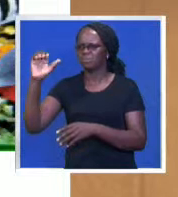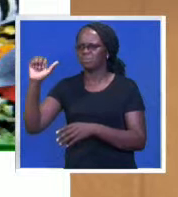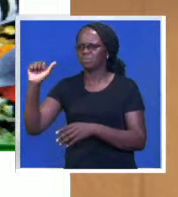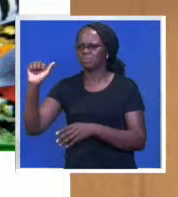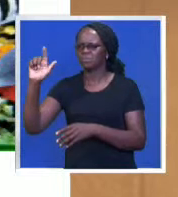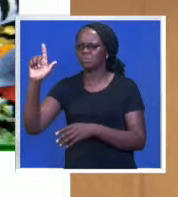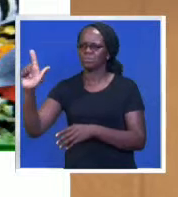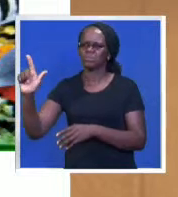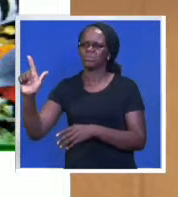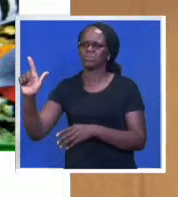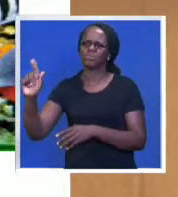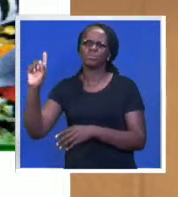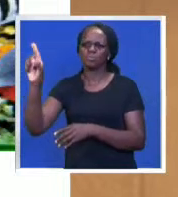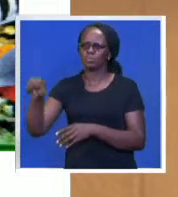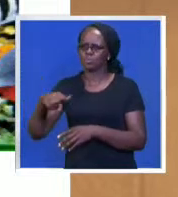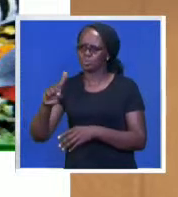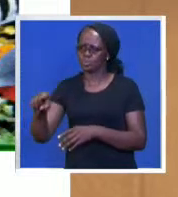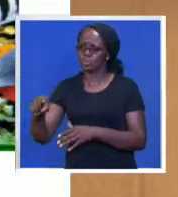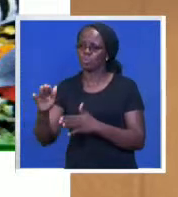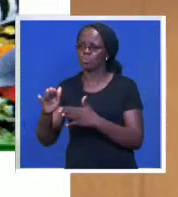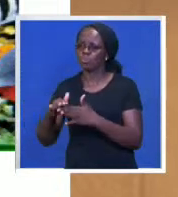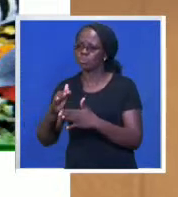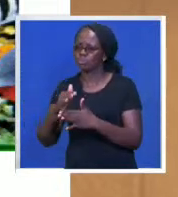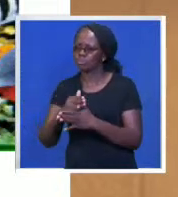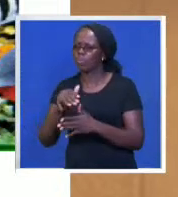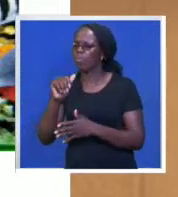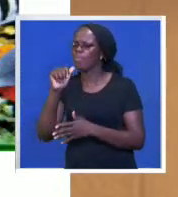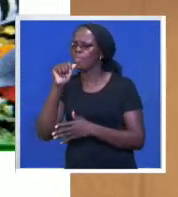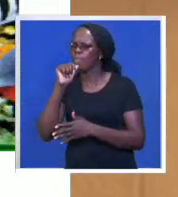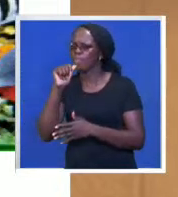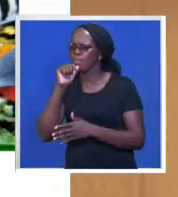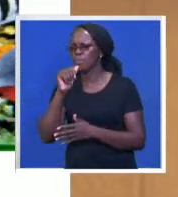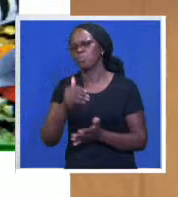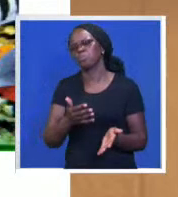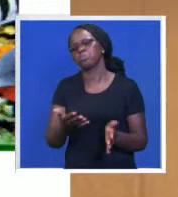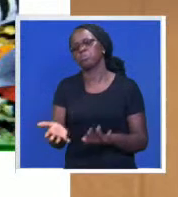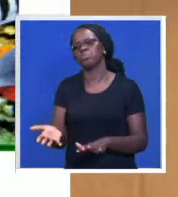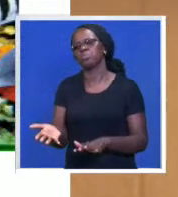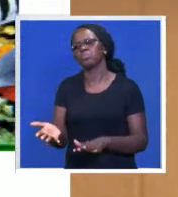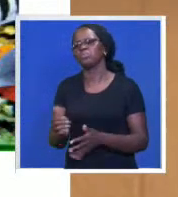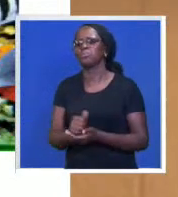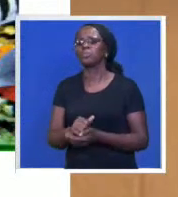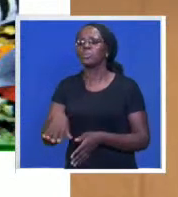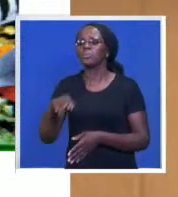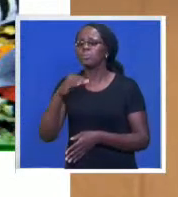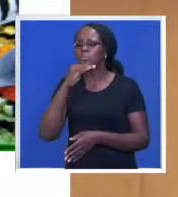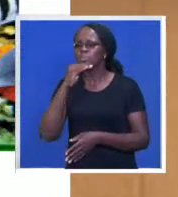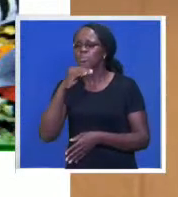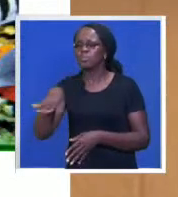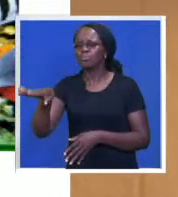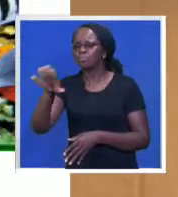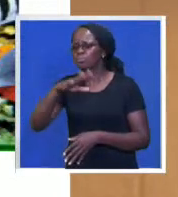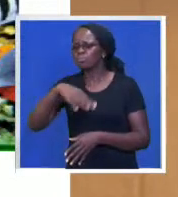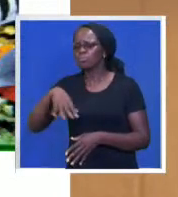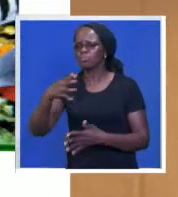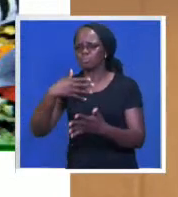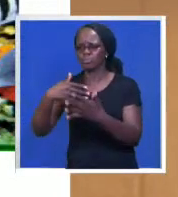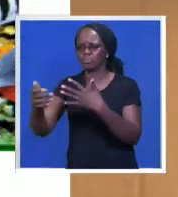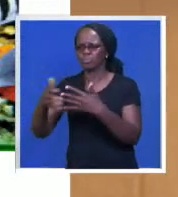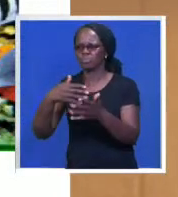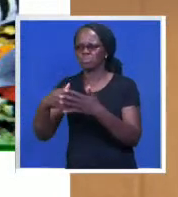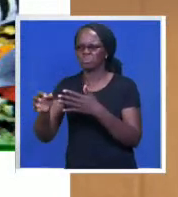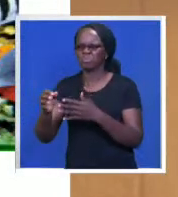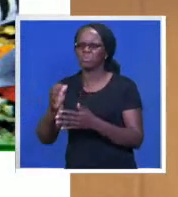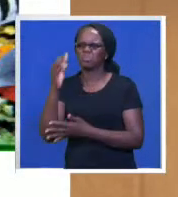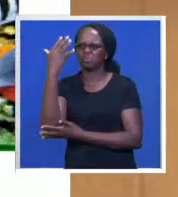under those waters will suffer, because they are also part of God's creation. This does not mean we need to take care of what we see on